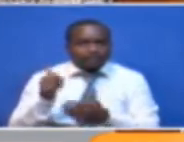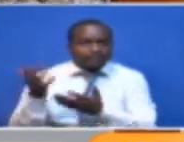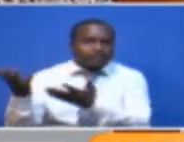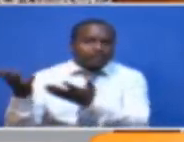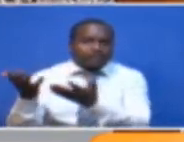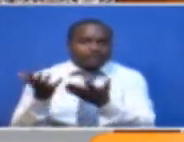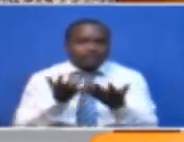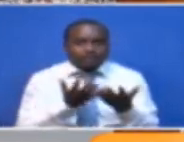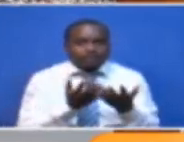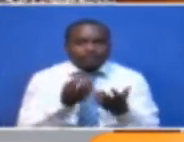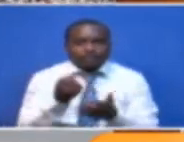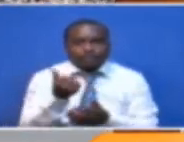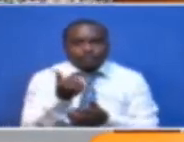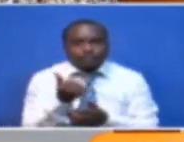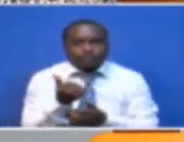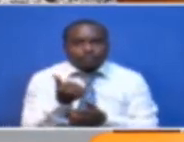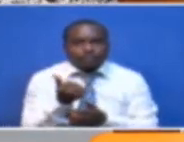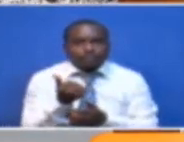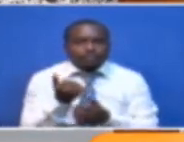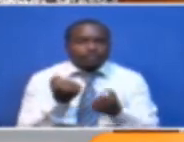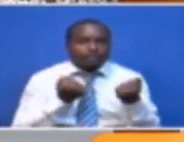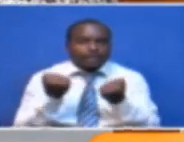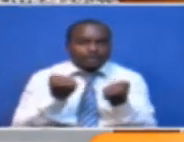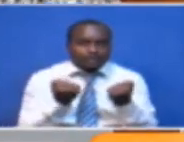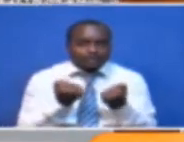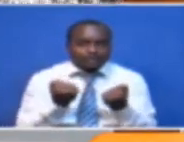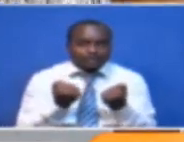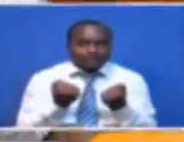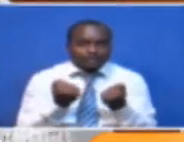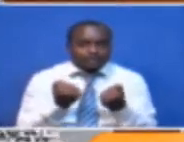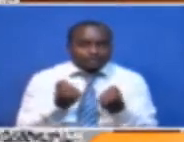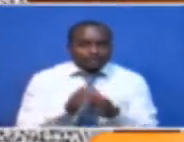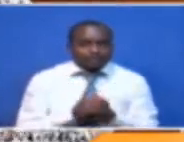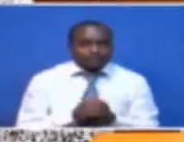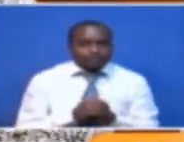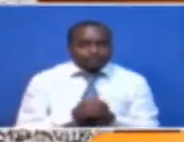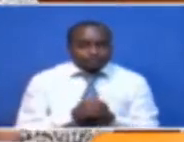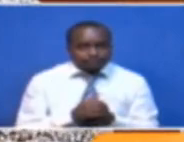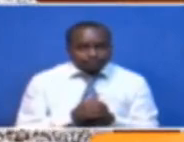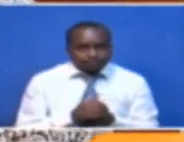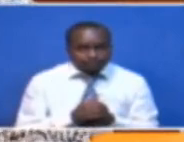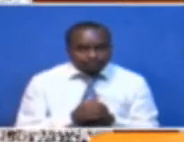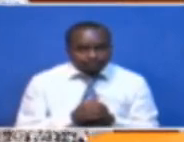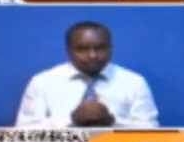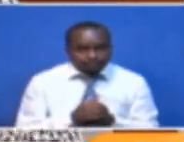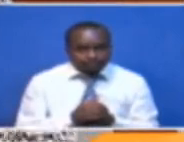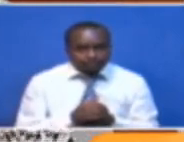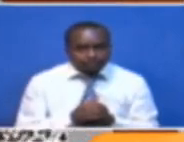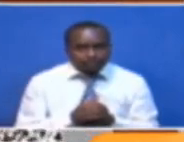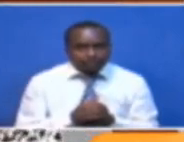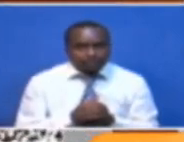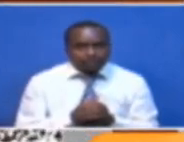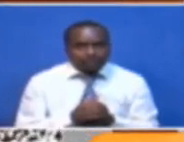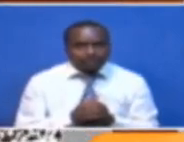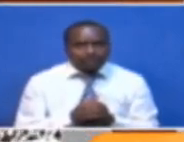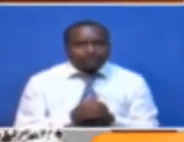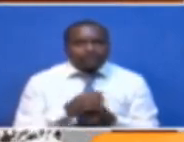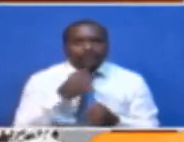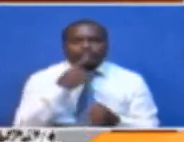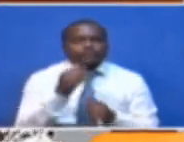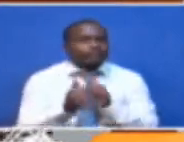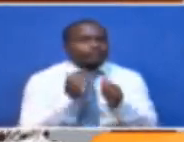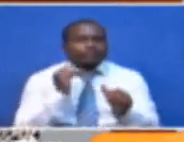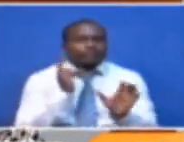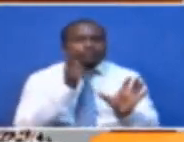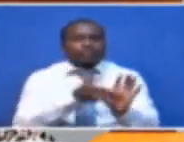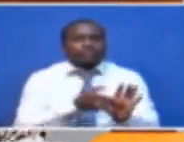a few armored cars to Kabarak. Musei refused to board one. He said, I'm not a coward. In fact, he